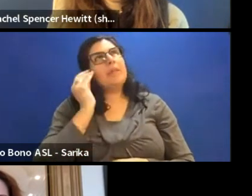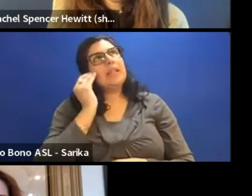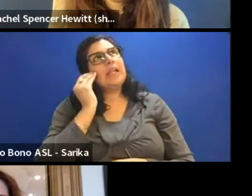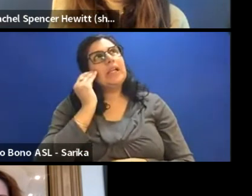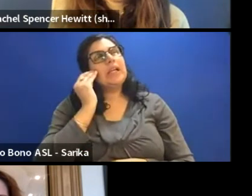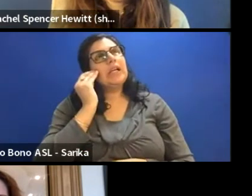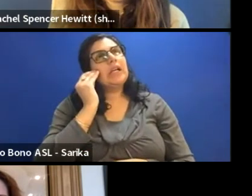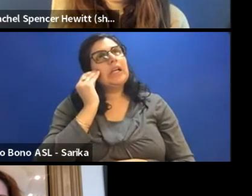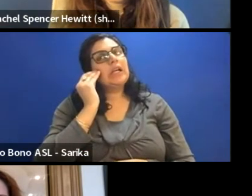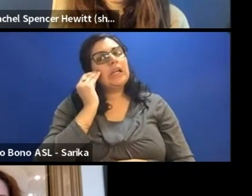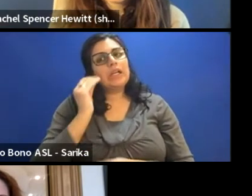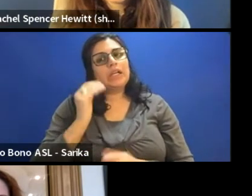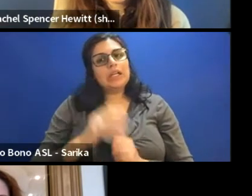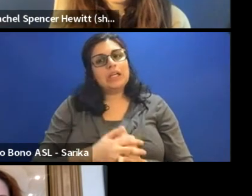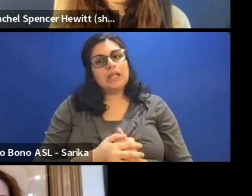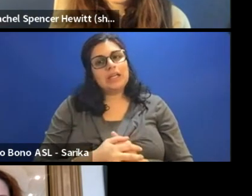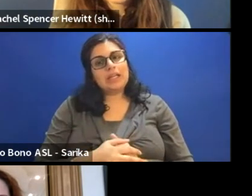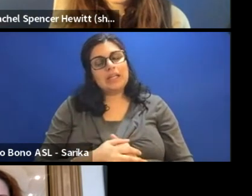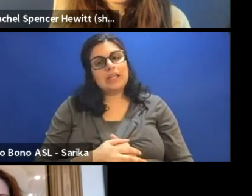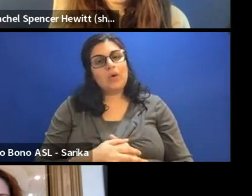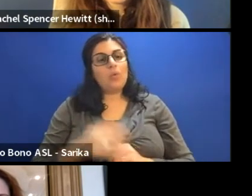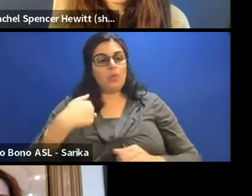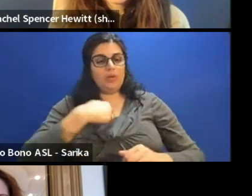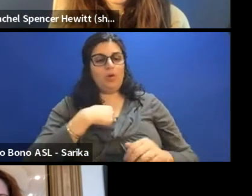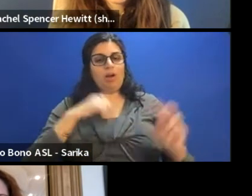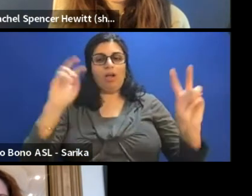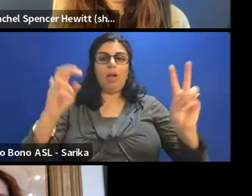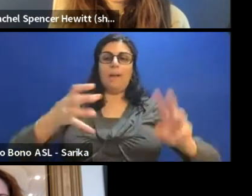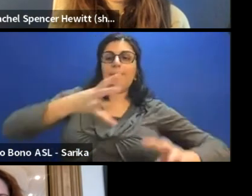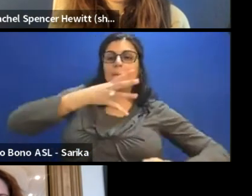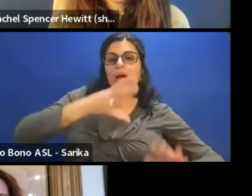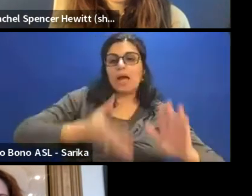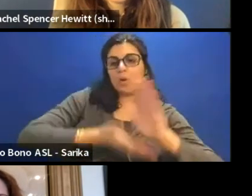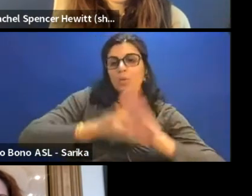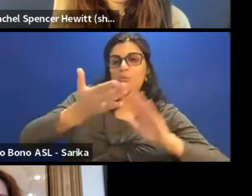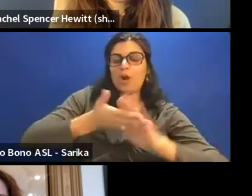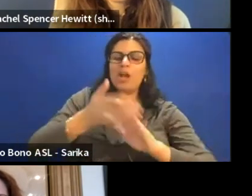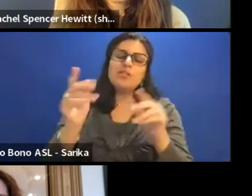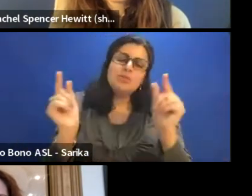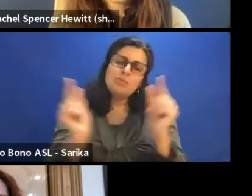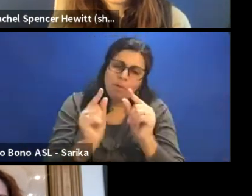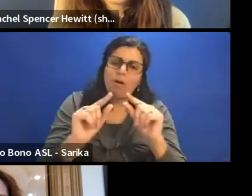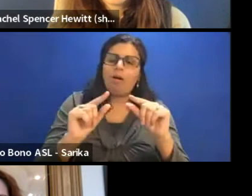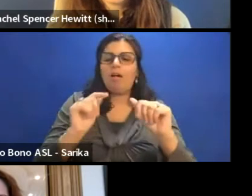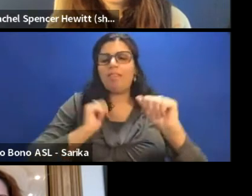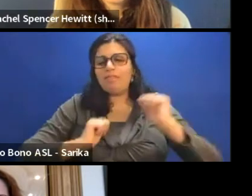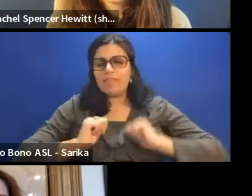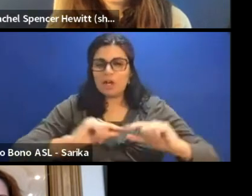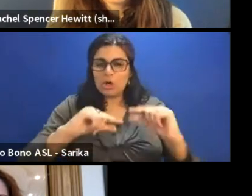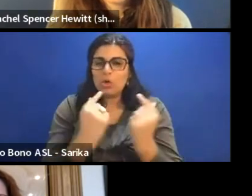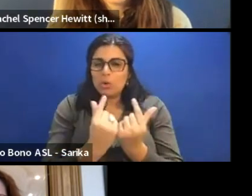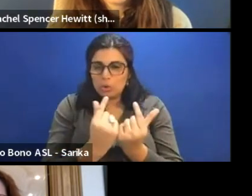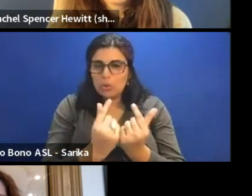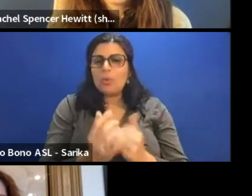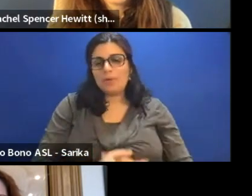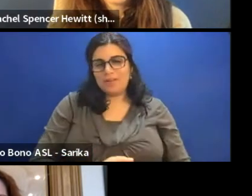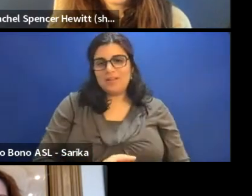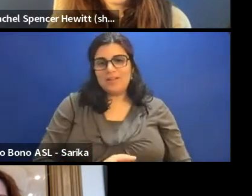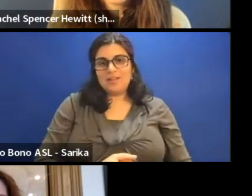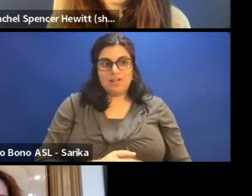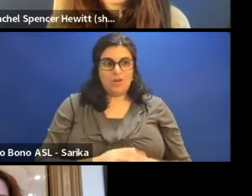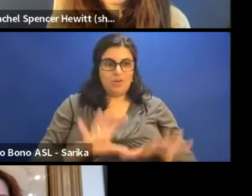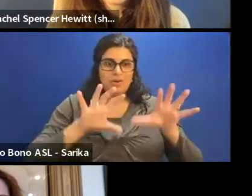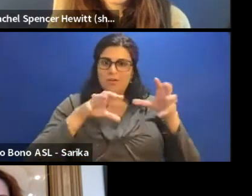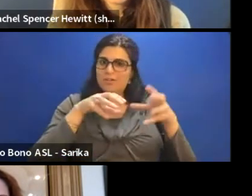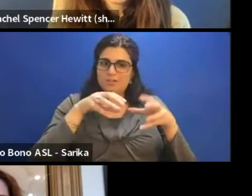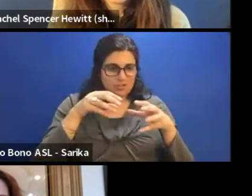a mom run small theater. And so we were incubated